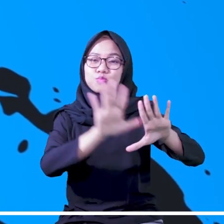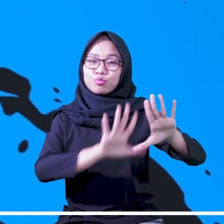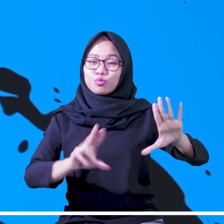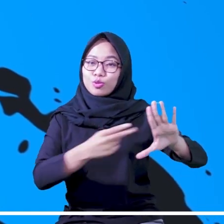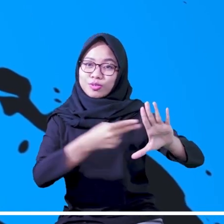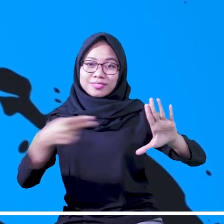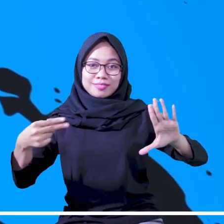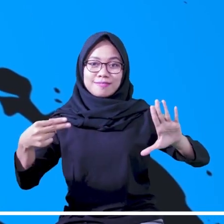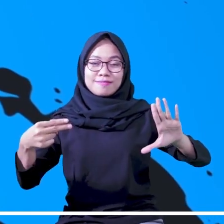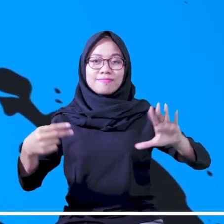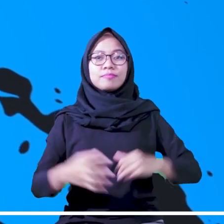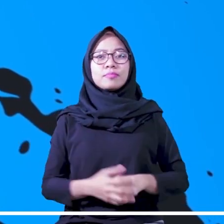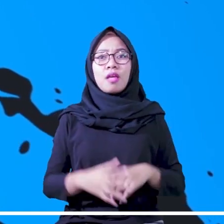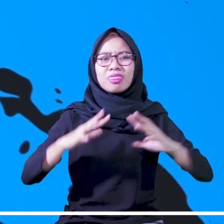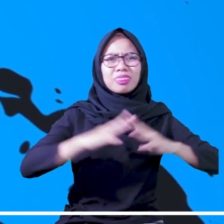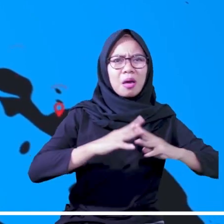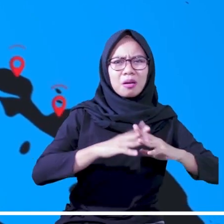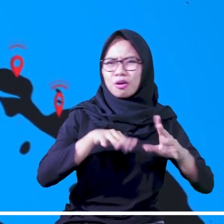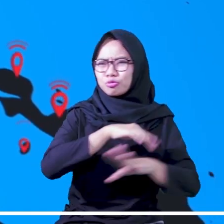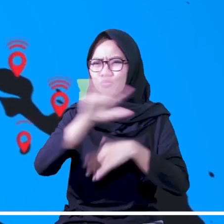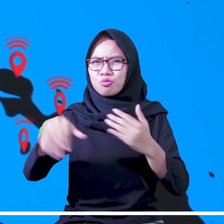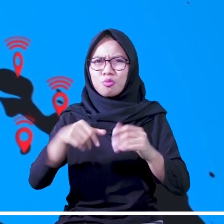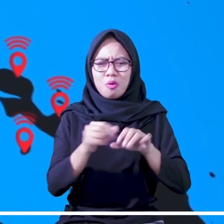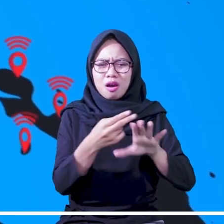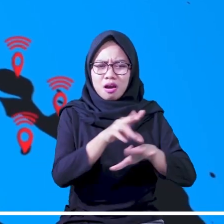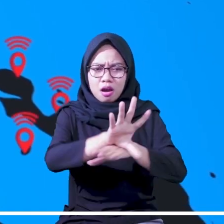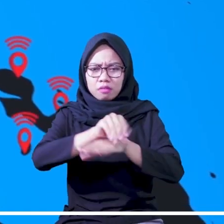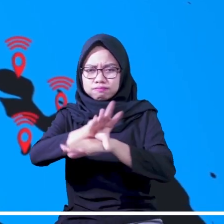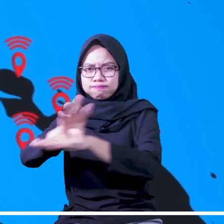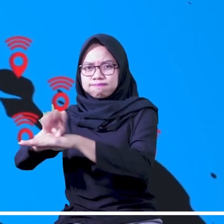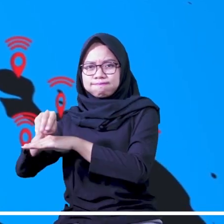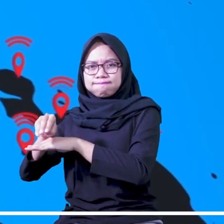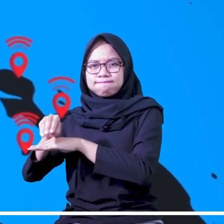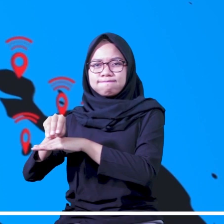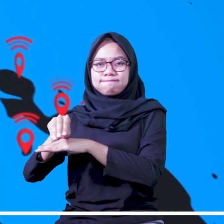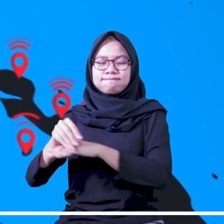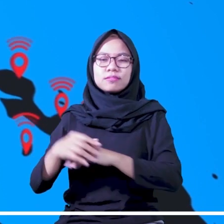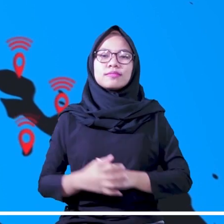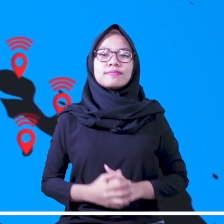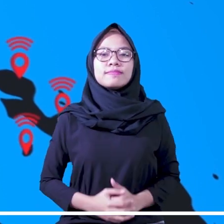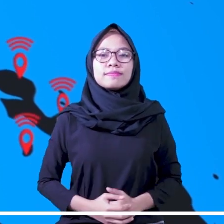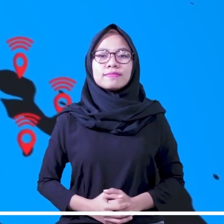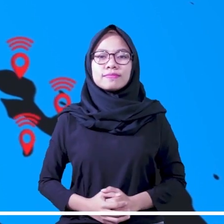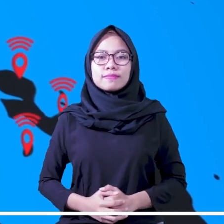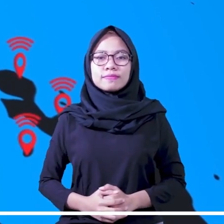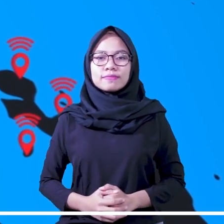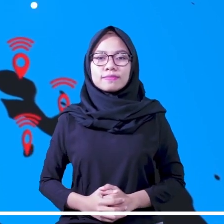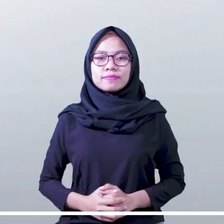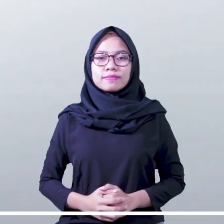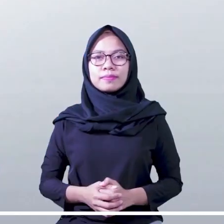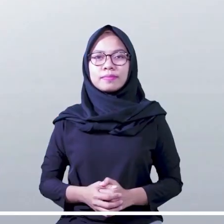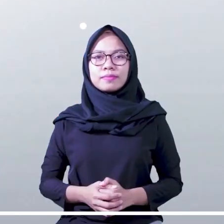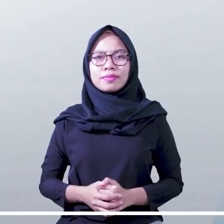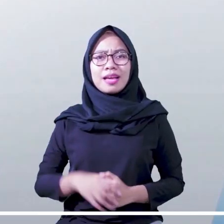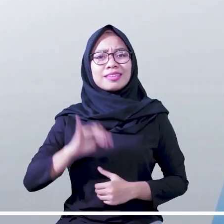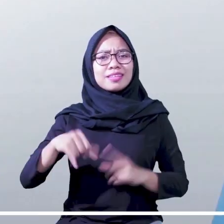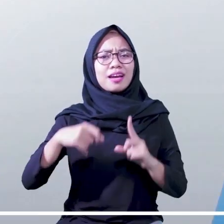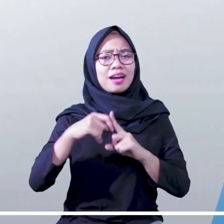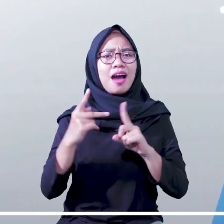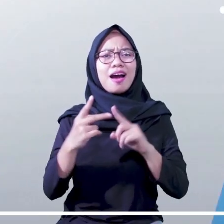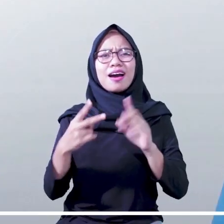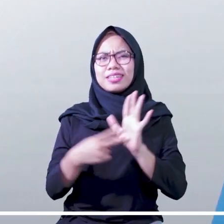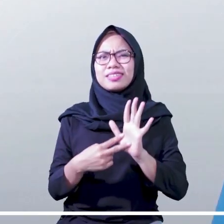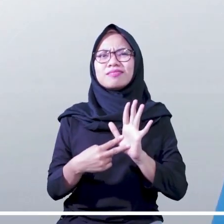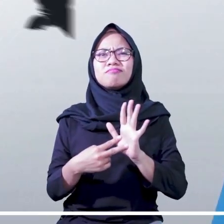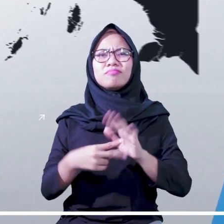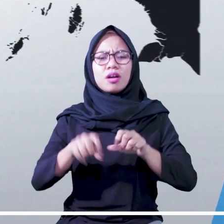Indonesia, covering data points in the entire country. The National Horizontal Control Network pillars are spread